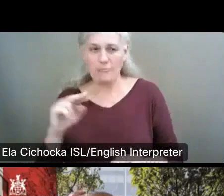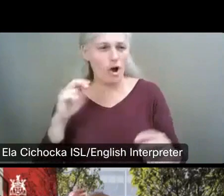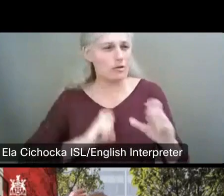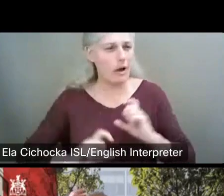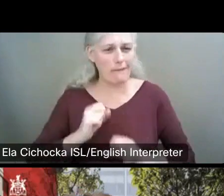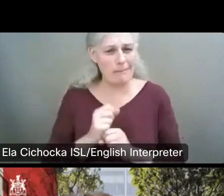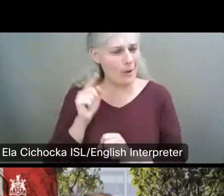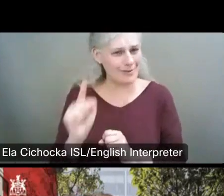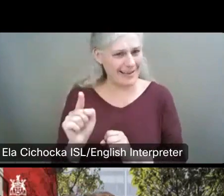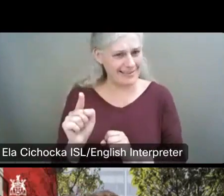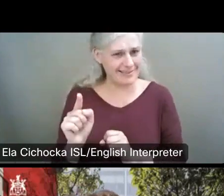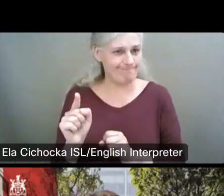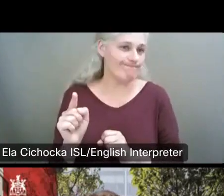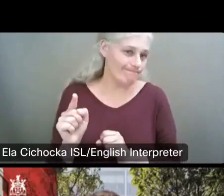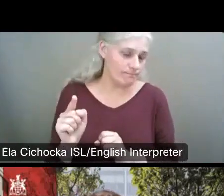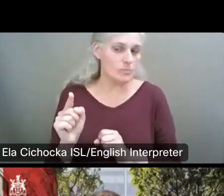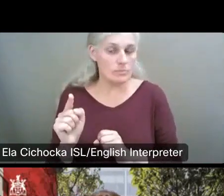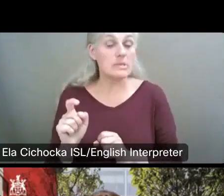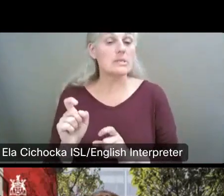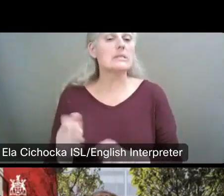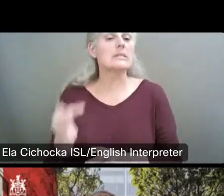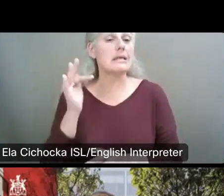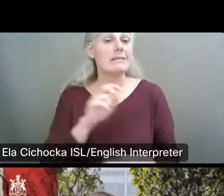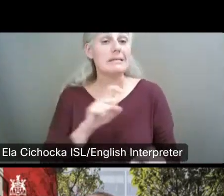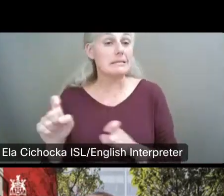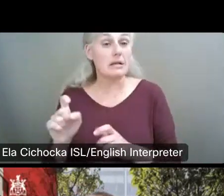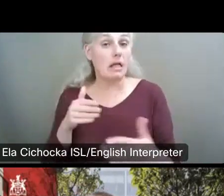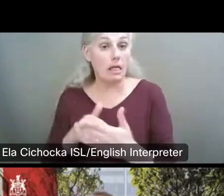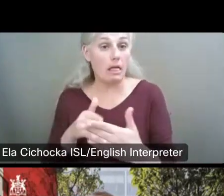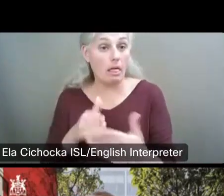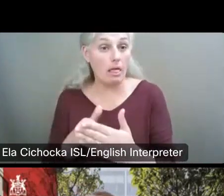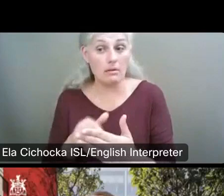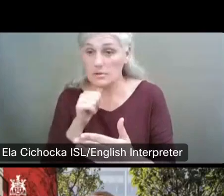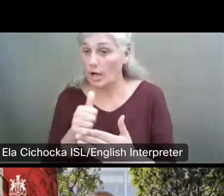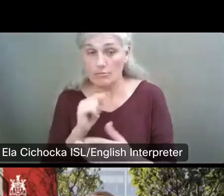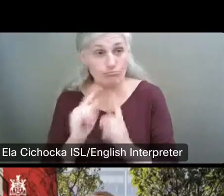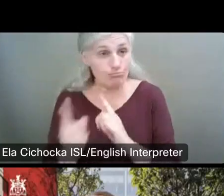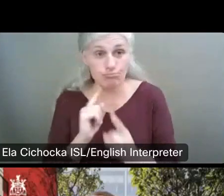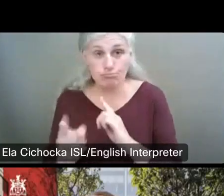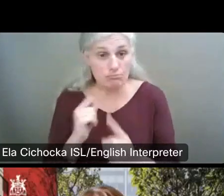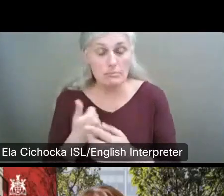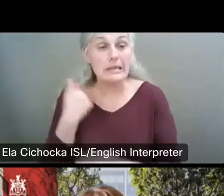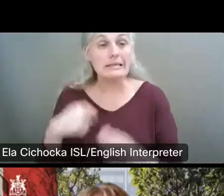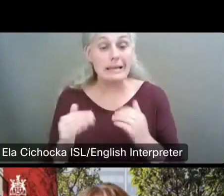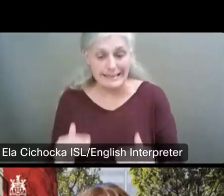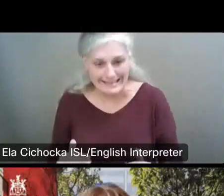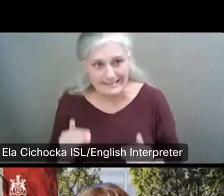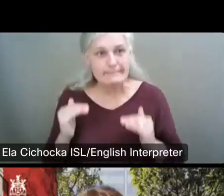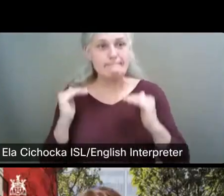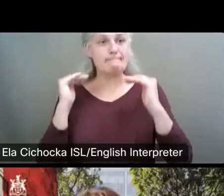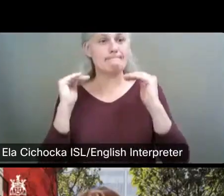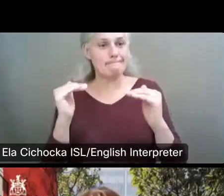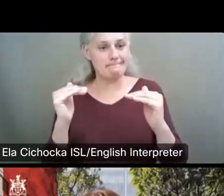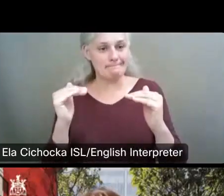I'm uncomfortable. If you still don't get the response that you want, you know, you escalate up again and you